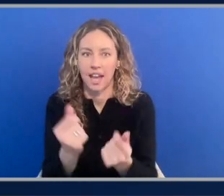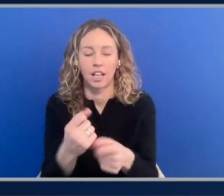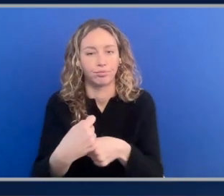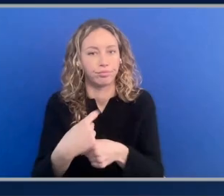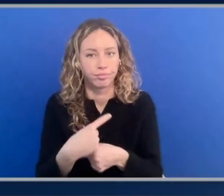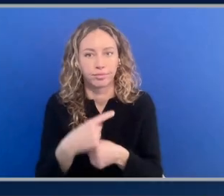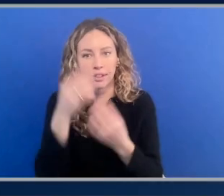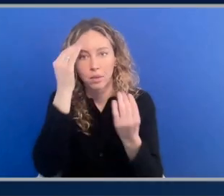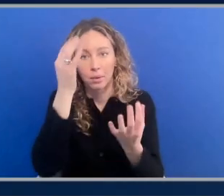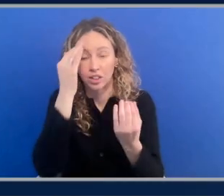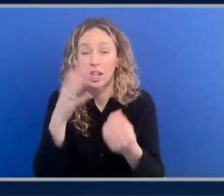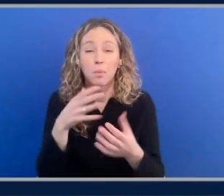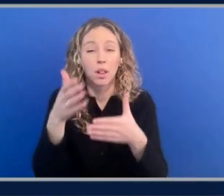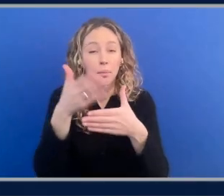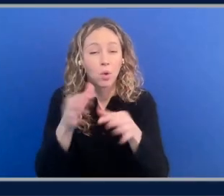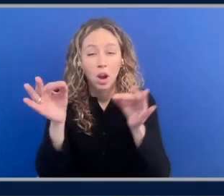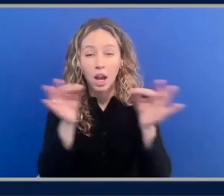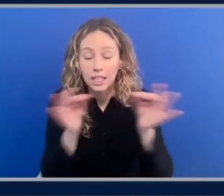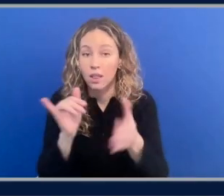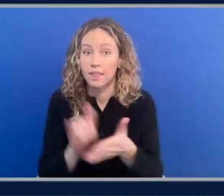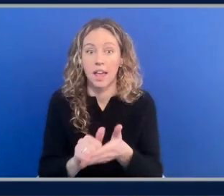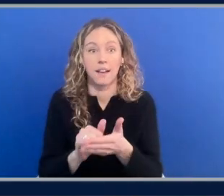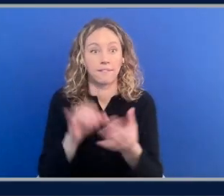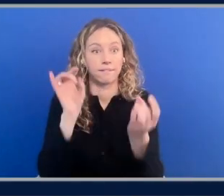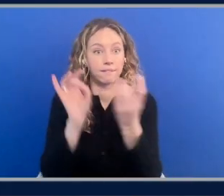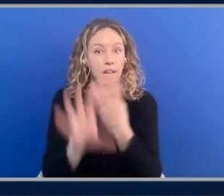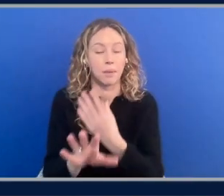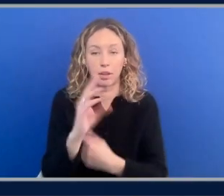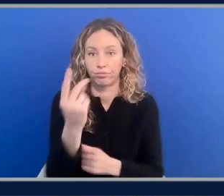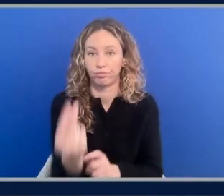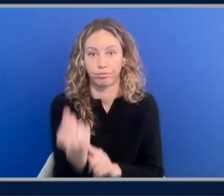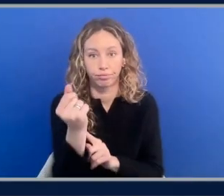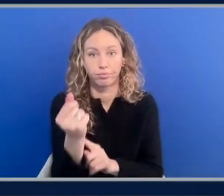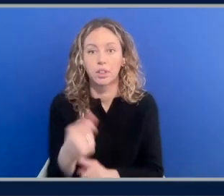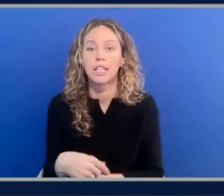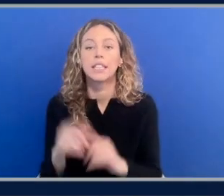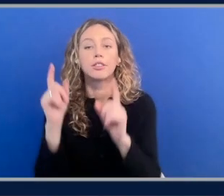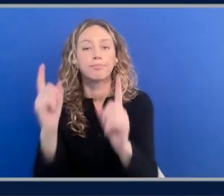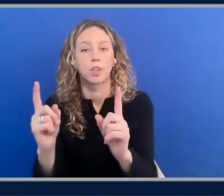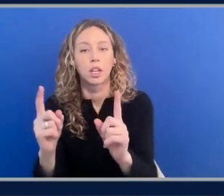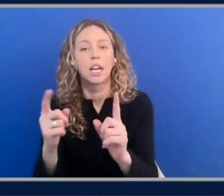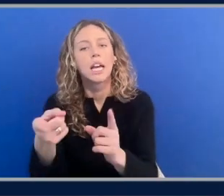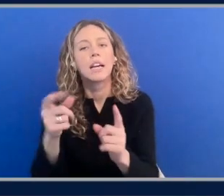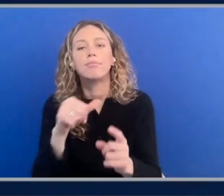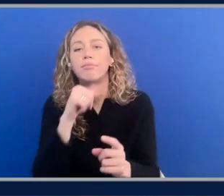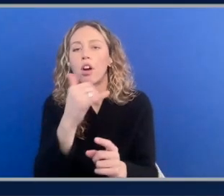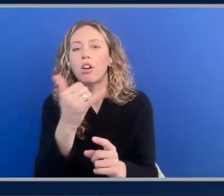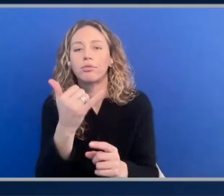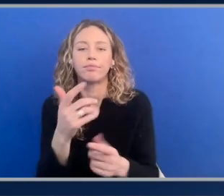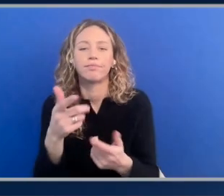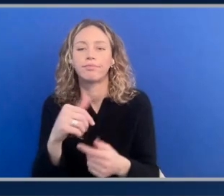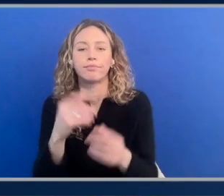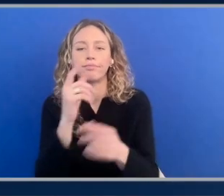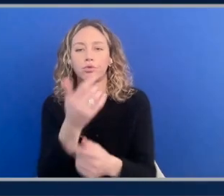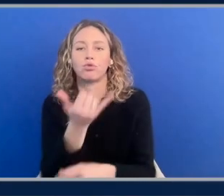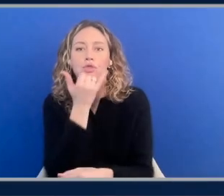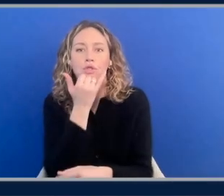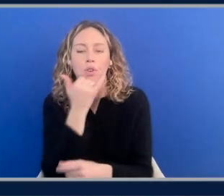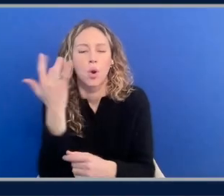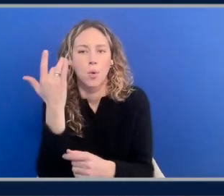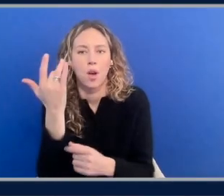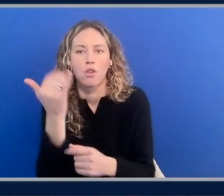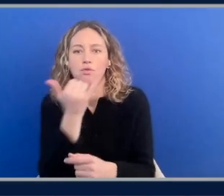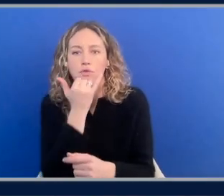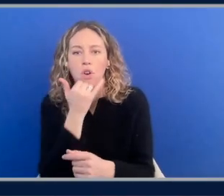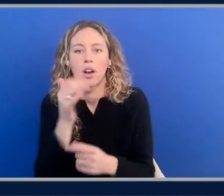it breaks it all down. Like you said, the feedback loop here where it's like, it's incorrect, why it's incorrect, a link to the resource. So I recommend